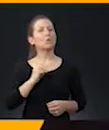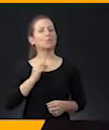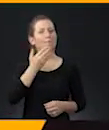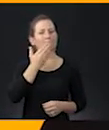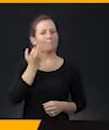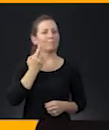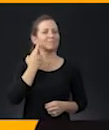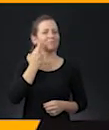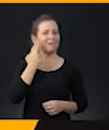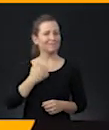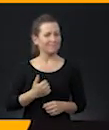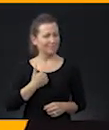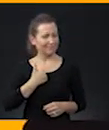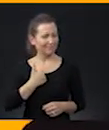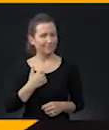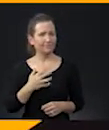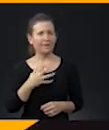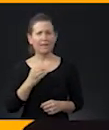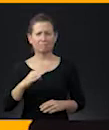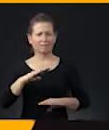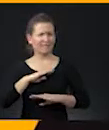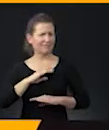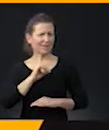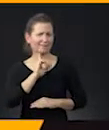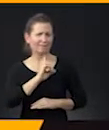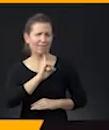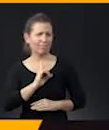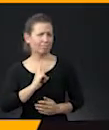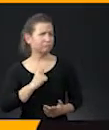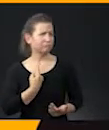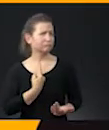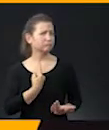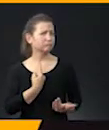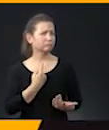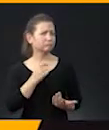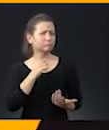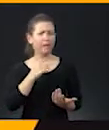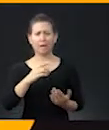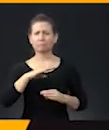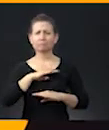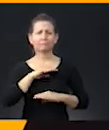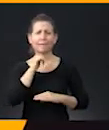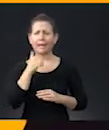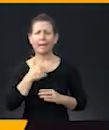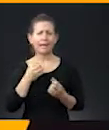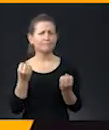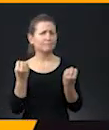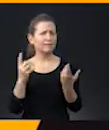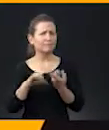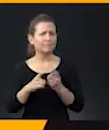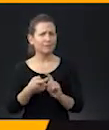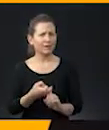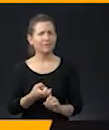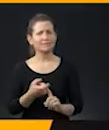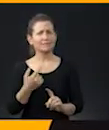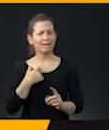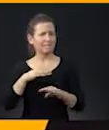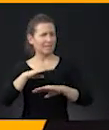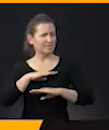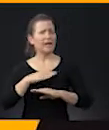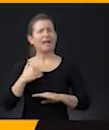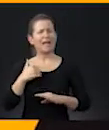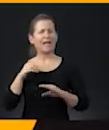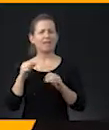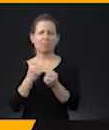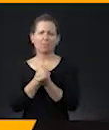And I'm satisfied being single. I'm satisfied not having a lot of friends. I'm satisfied having a very loving family,